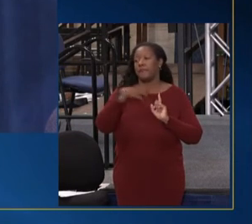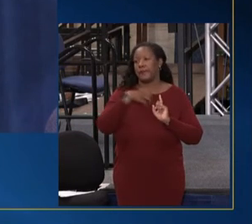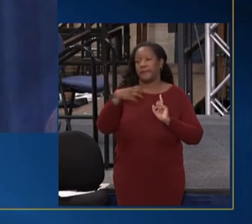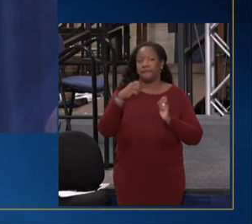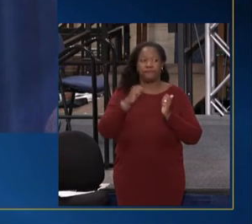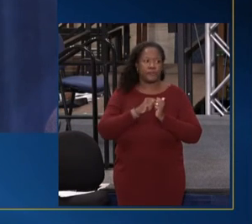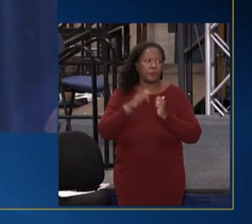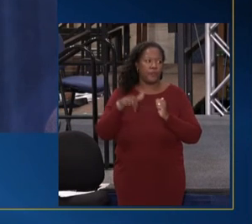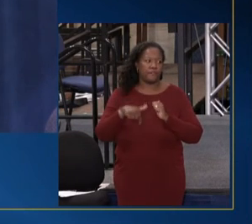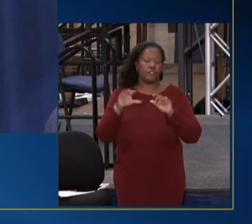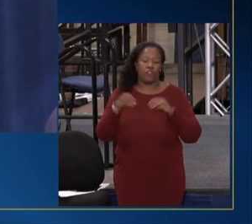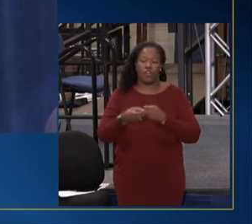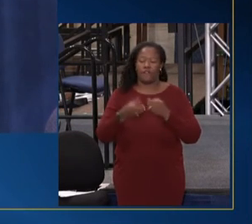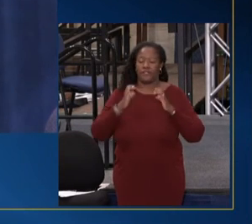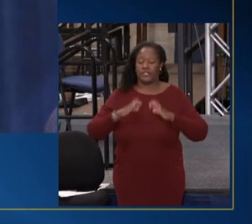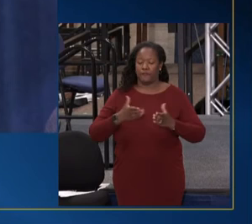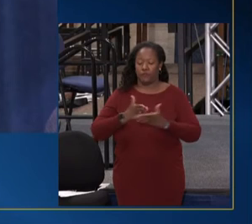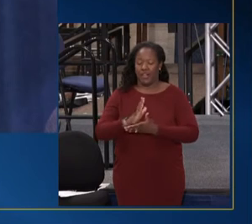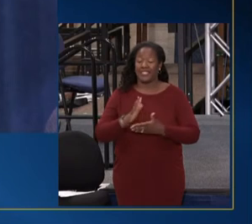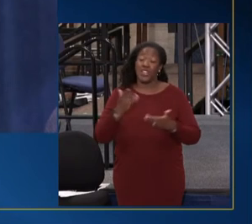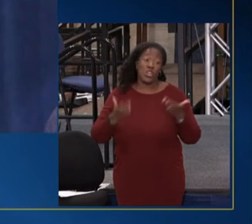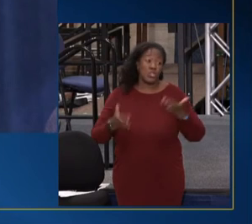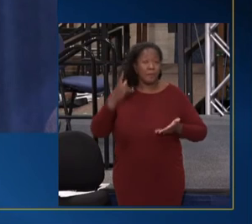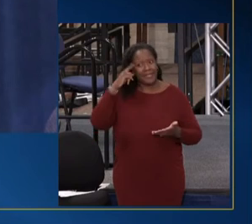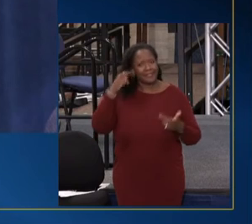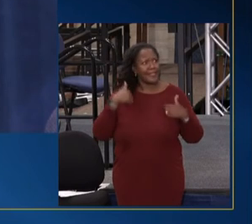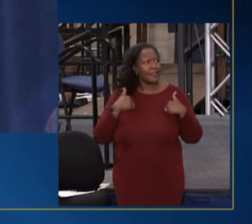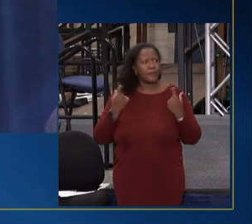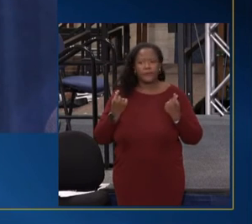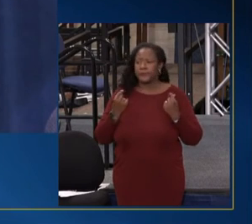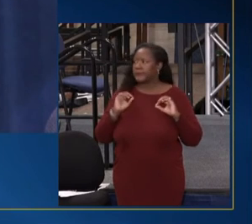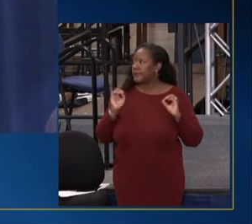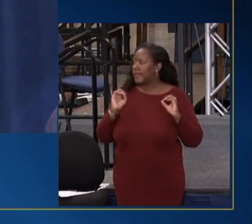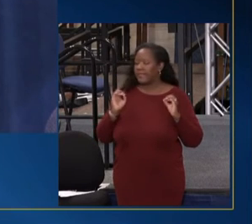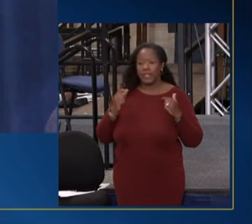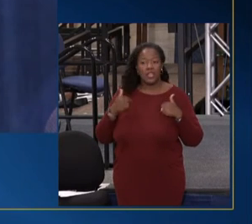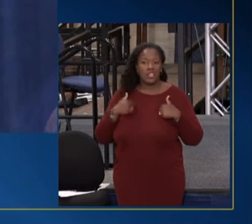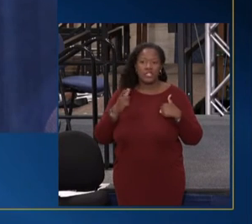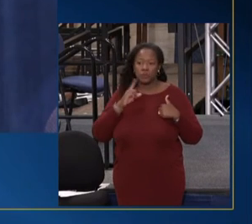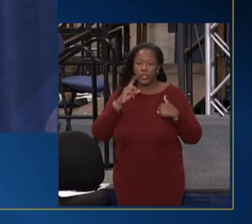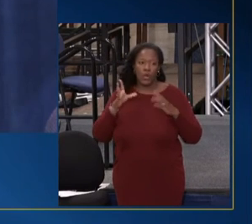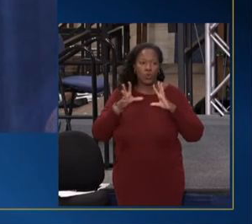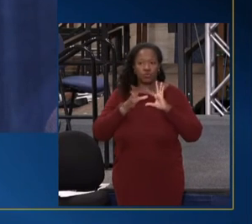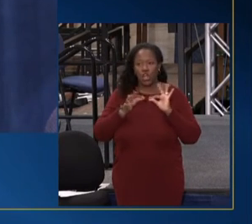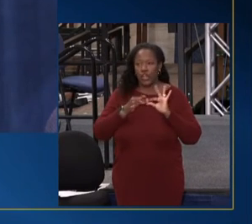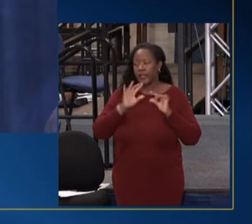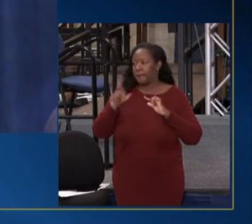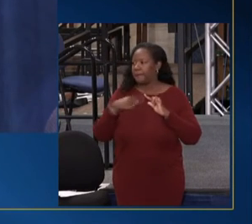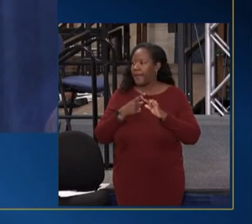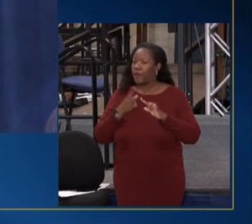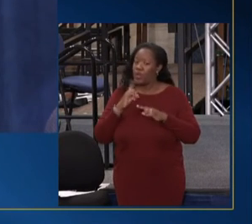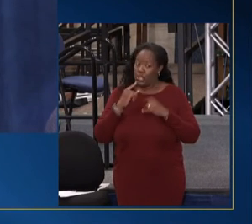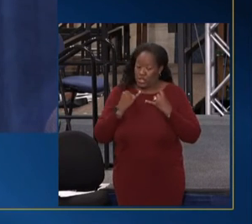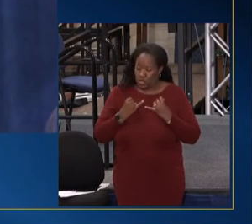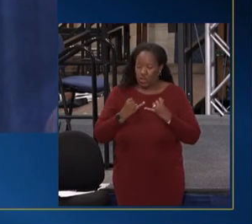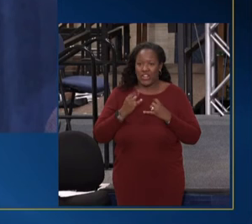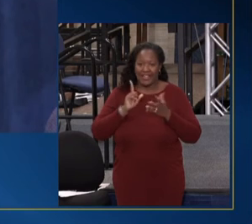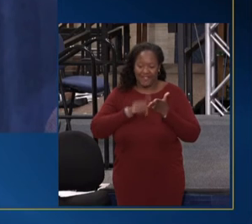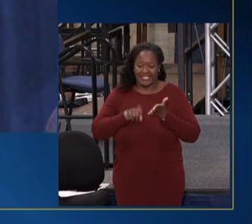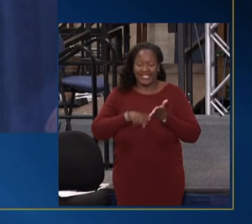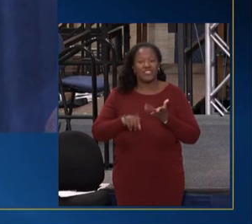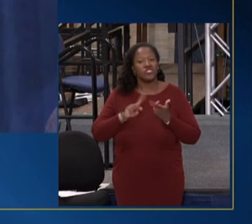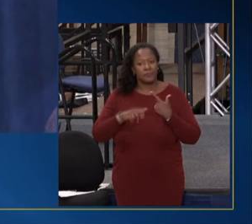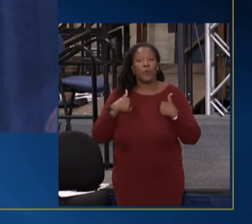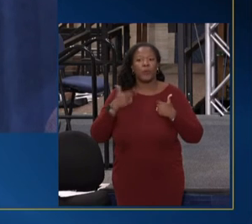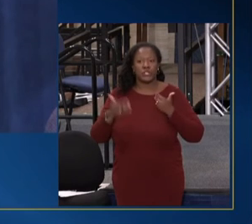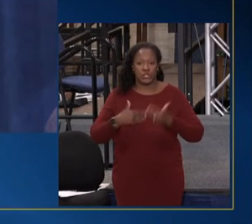know, it may not always look like we're doing a lot because we don't always comment or even talk about pending investigations, but we are. And so making sure